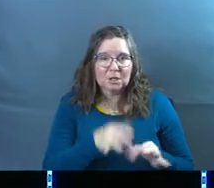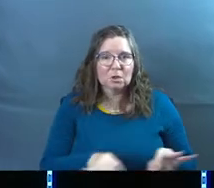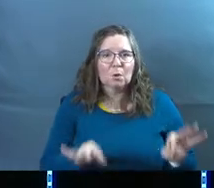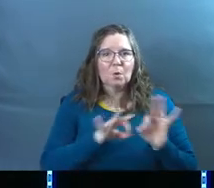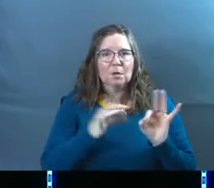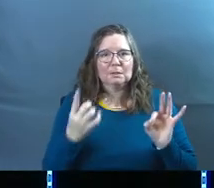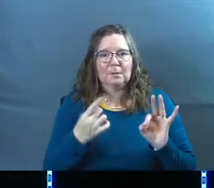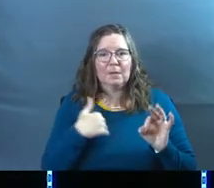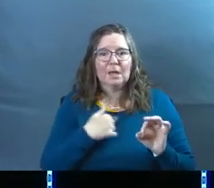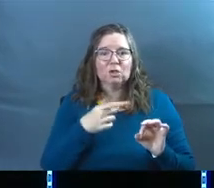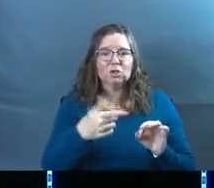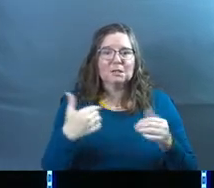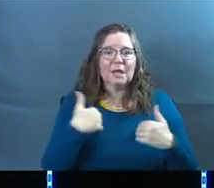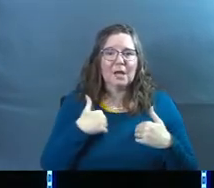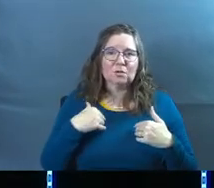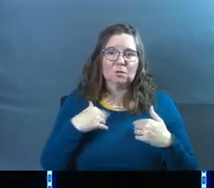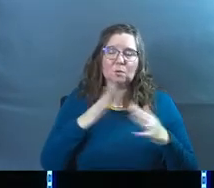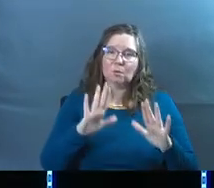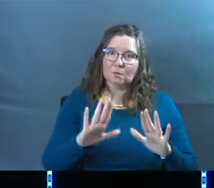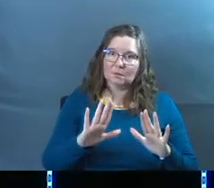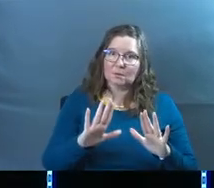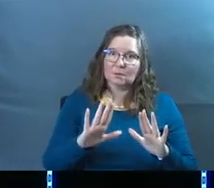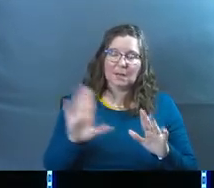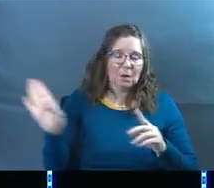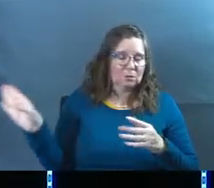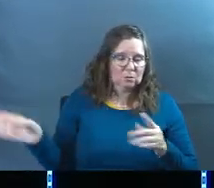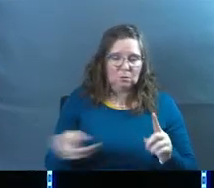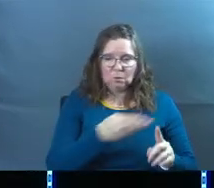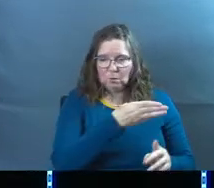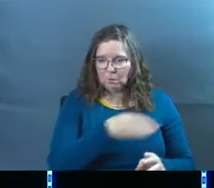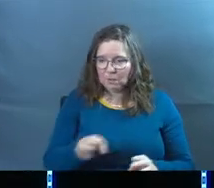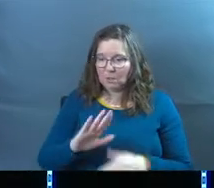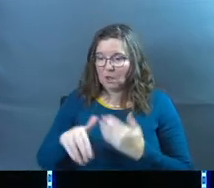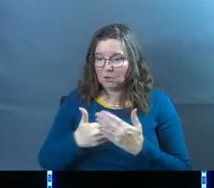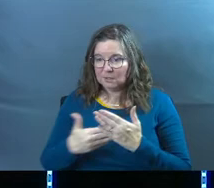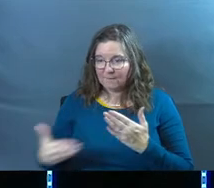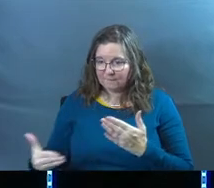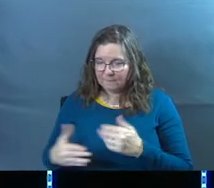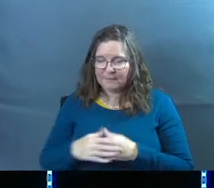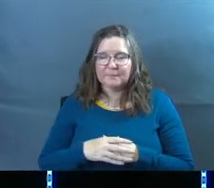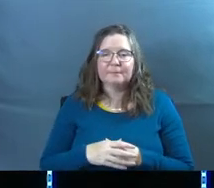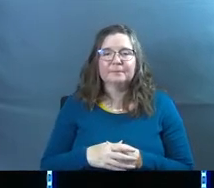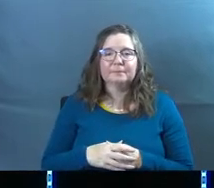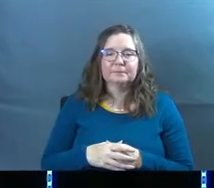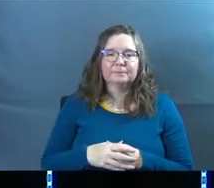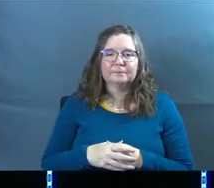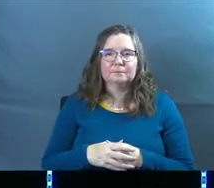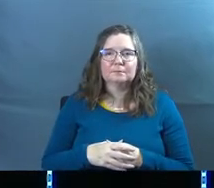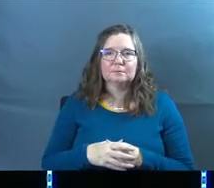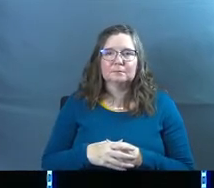worth something. And she had to let, okay, now swing it back around to all the other stuff.